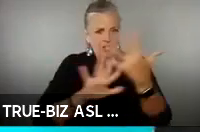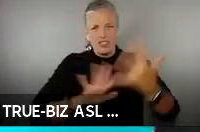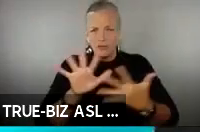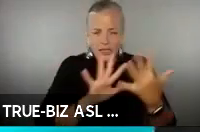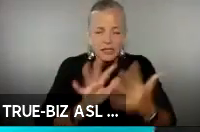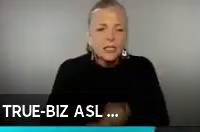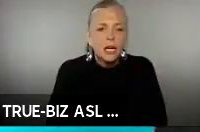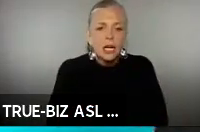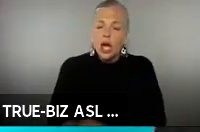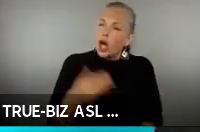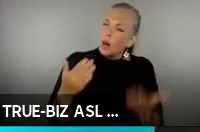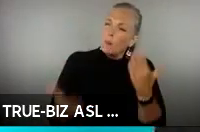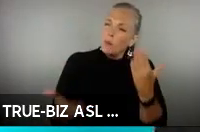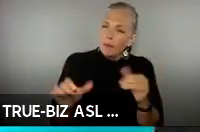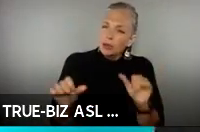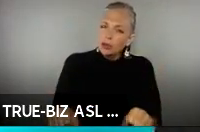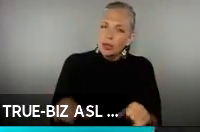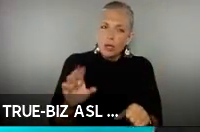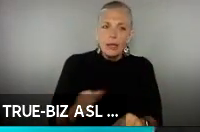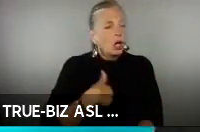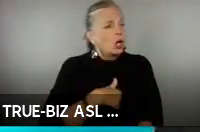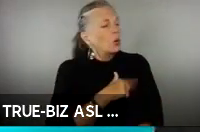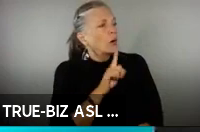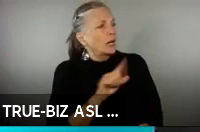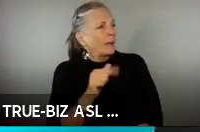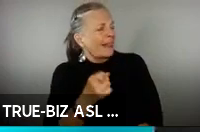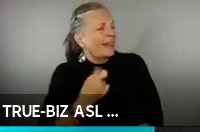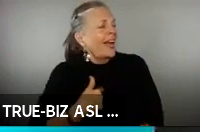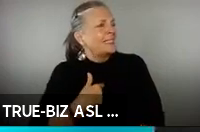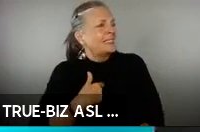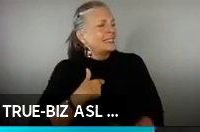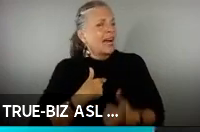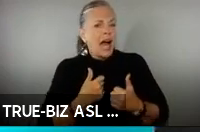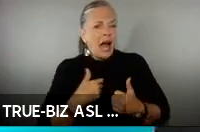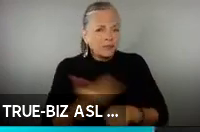perhaps it could be... I'm gonna be late. I'll have my height for sure.